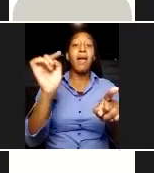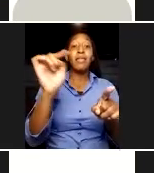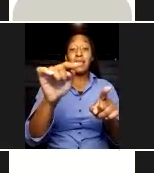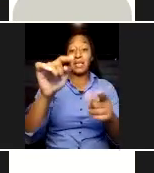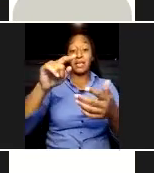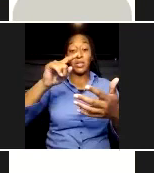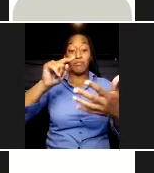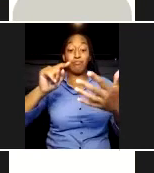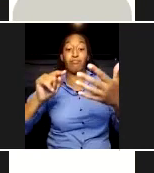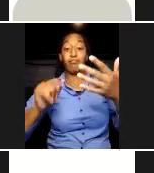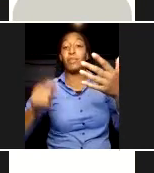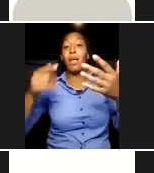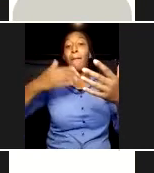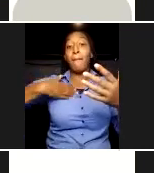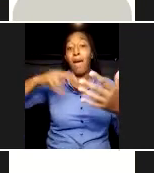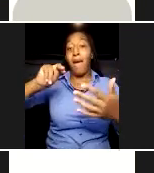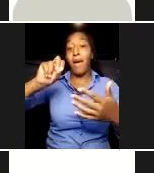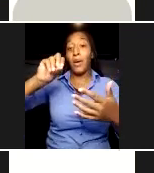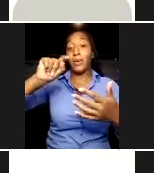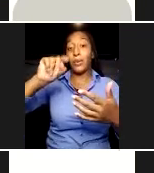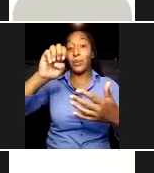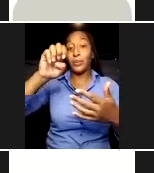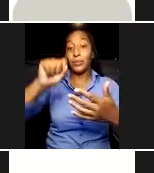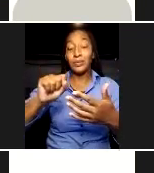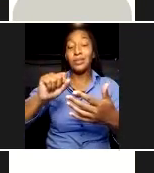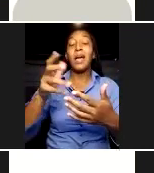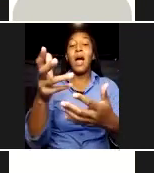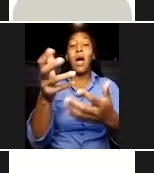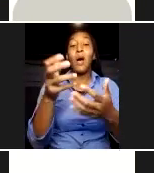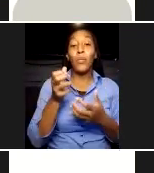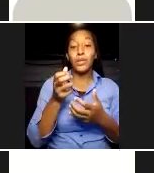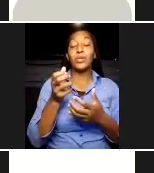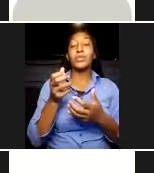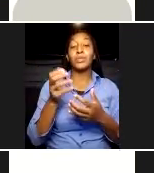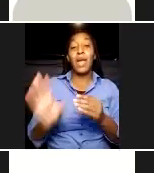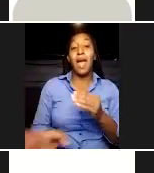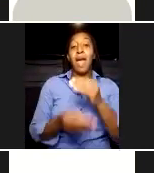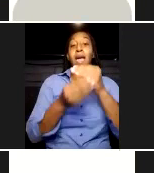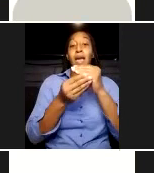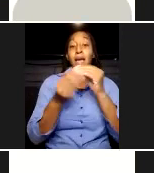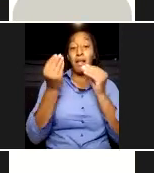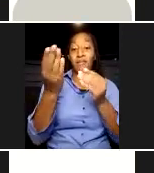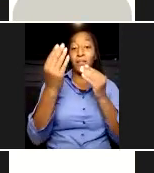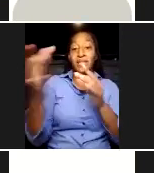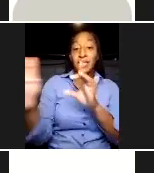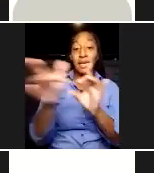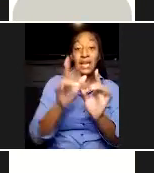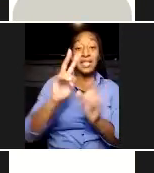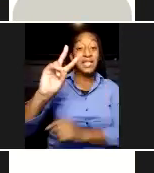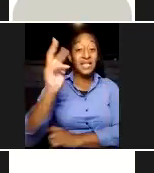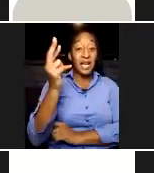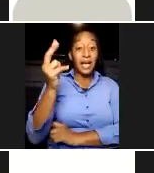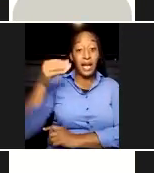want to spend just a few talking about your second bonus, okay? So this second